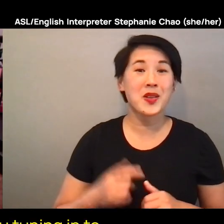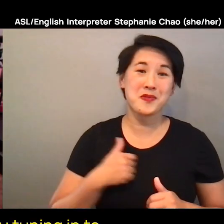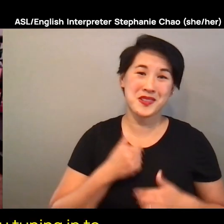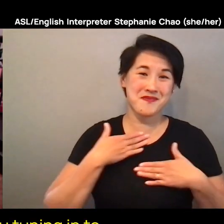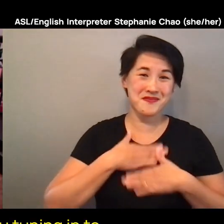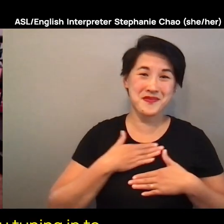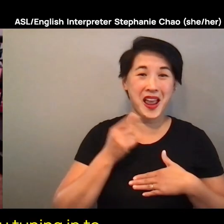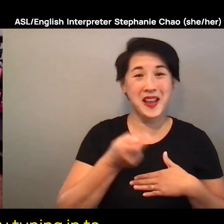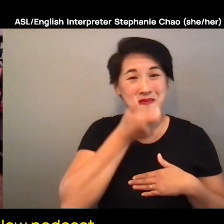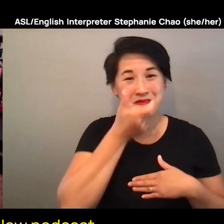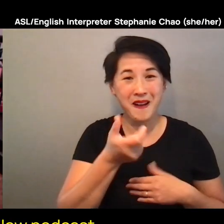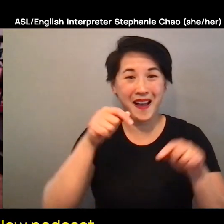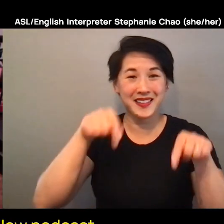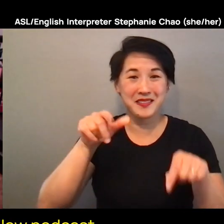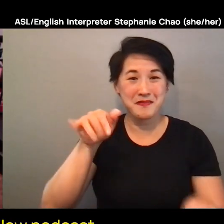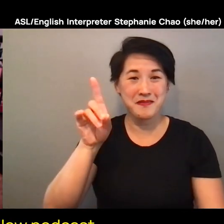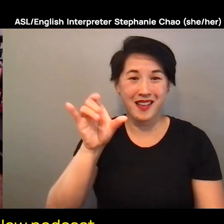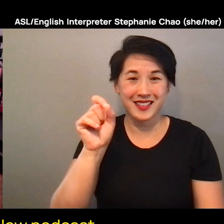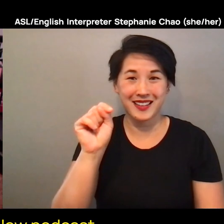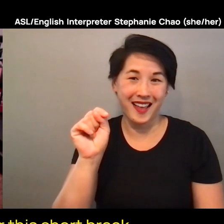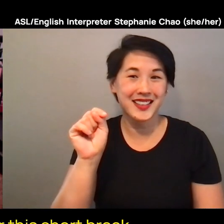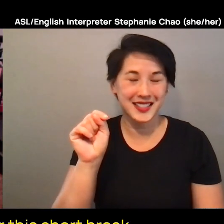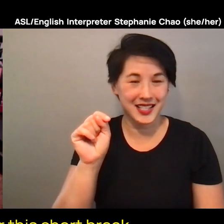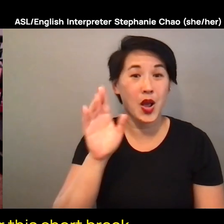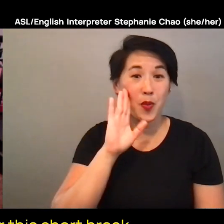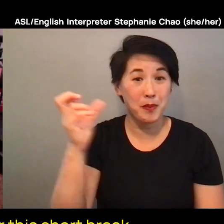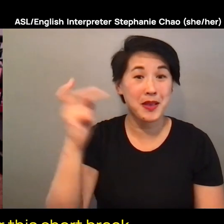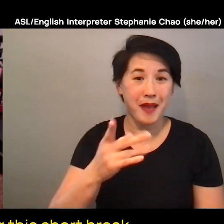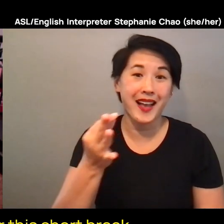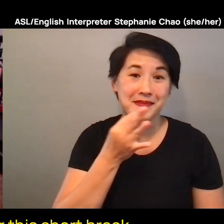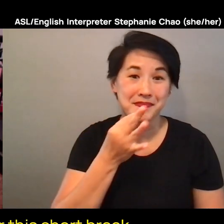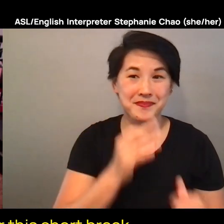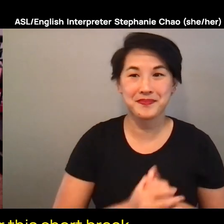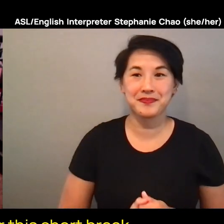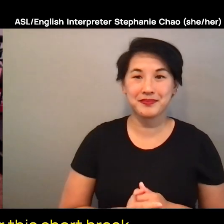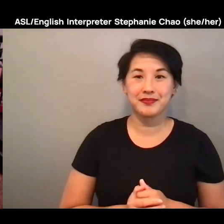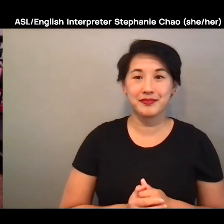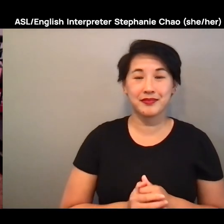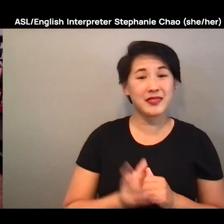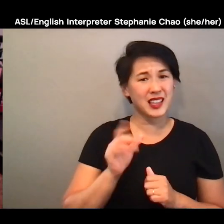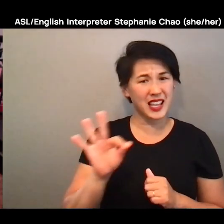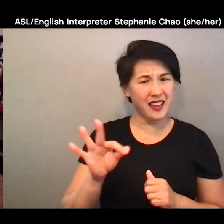We appreciate you tuning in to the Be the Boss Now podcast, and we'll be back after this short break.